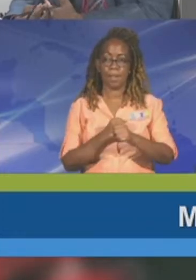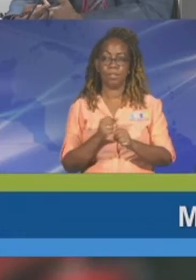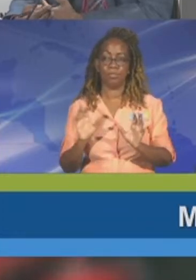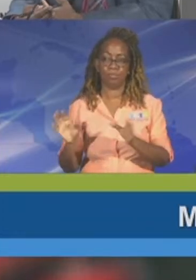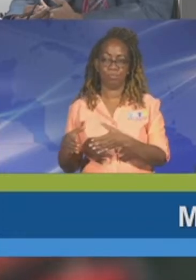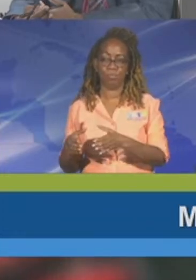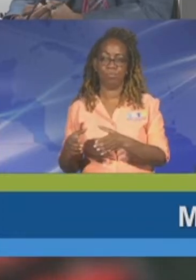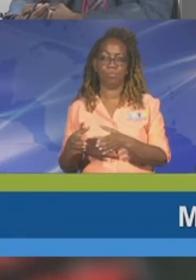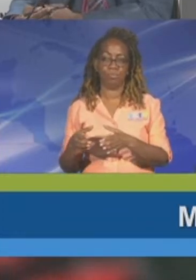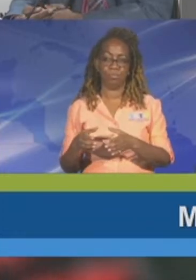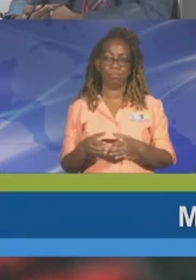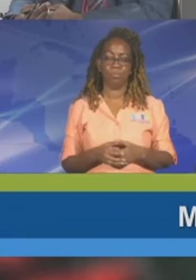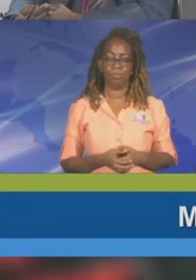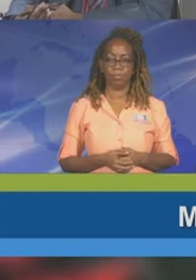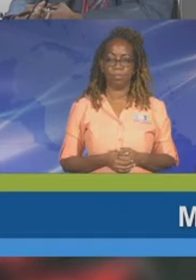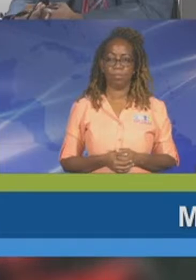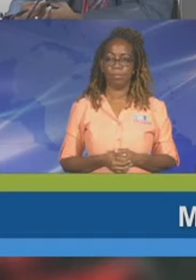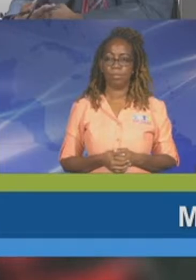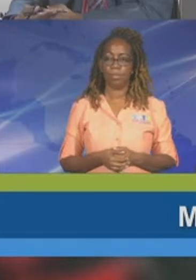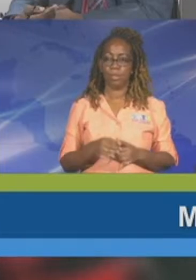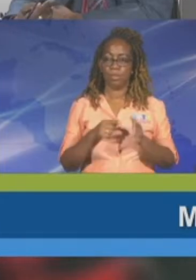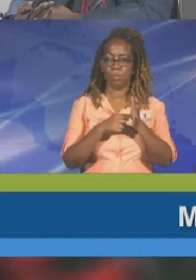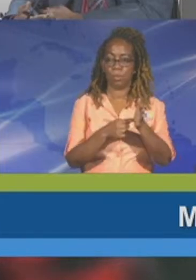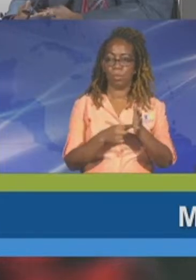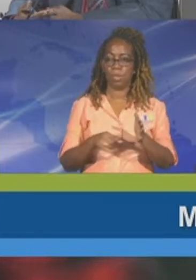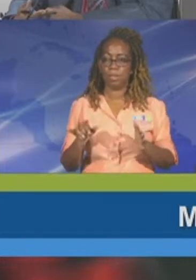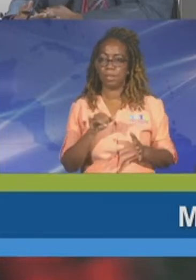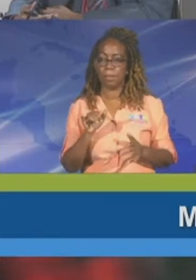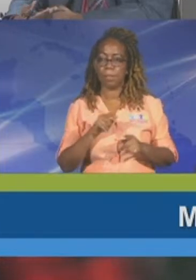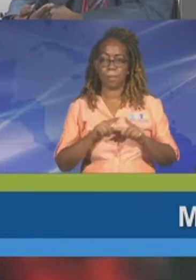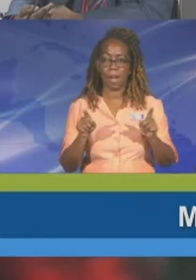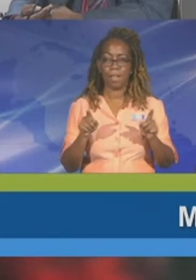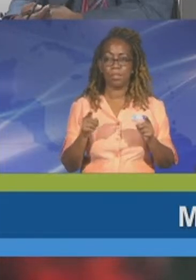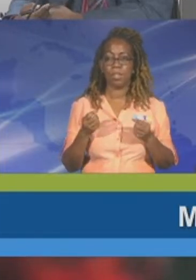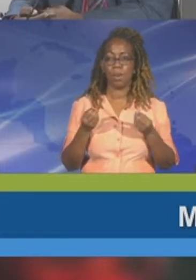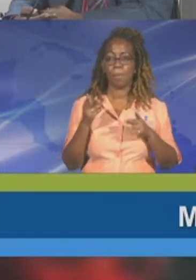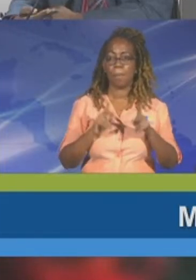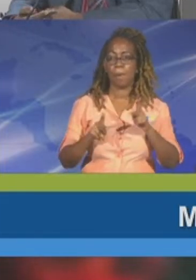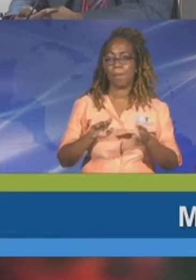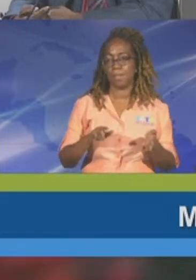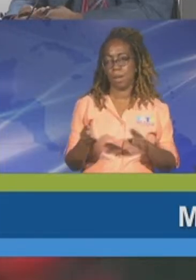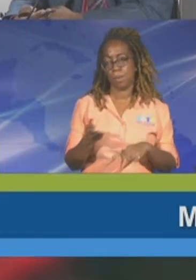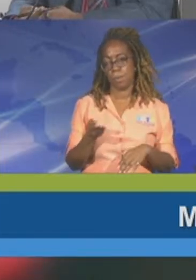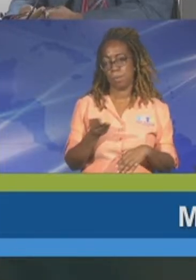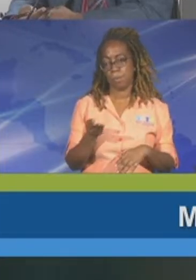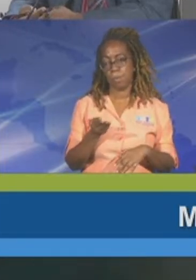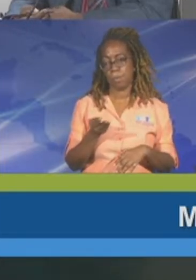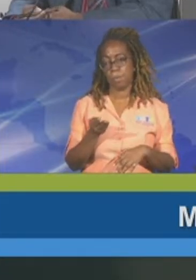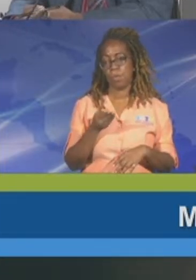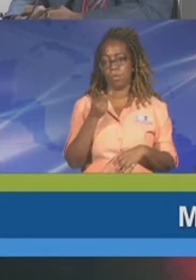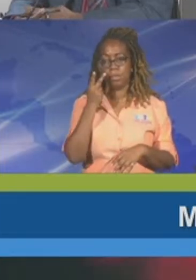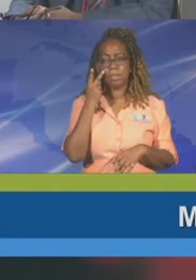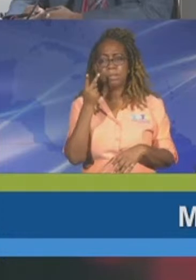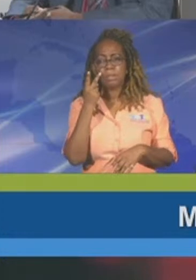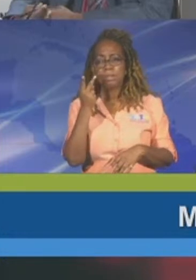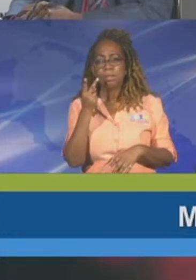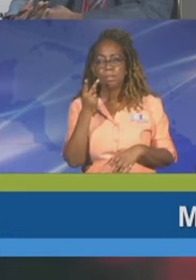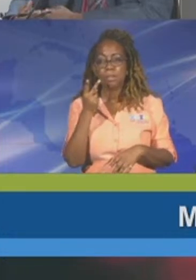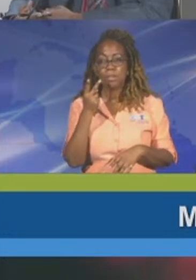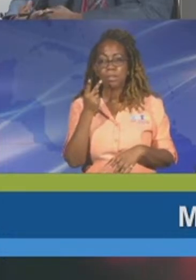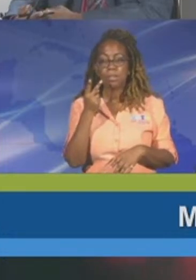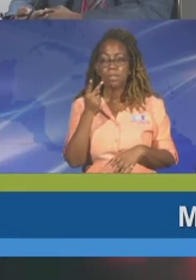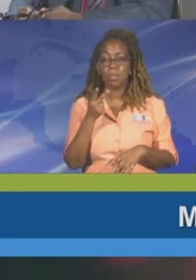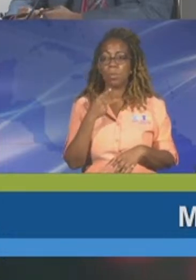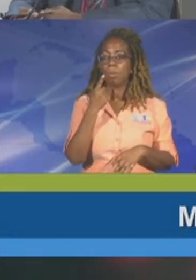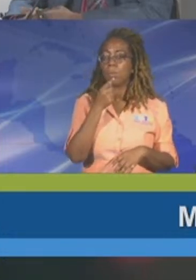next slide, which shows the same demographic distribution but for the fatalities. And with that next slide, we see that among the individuals who